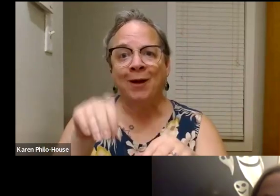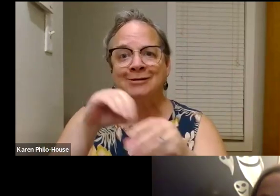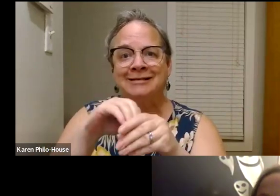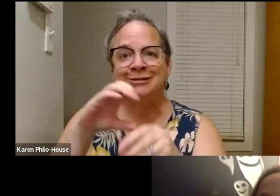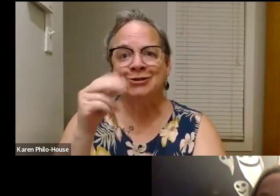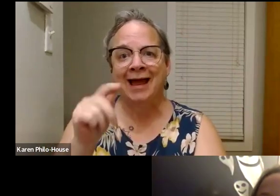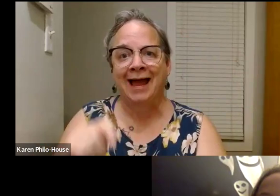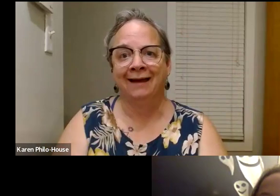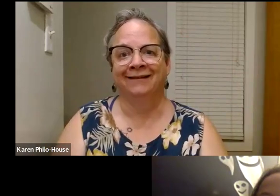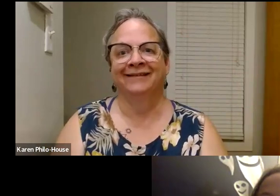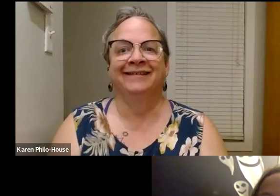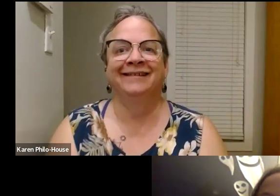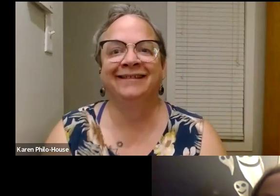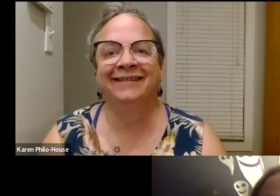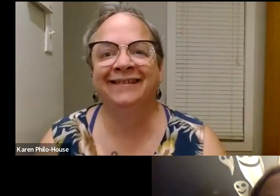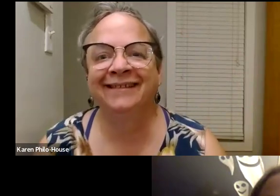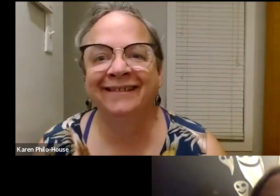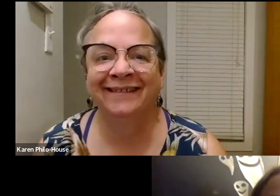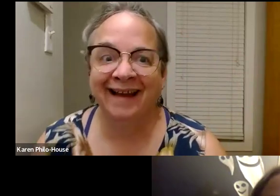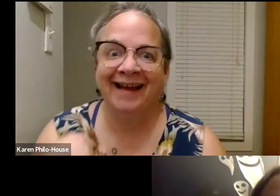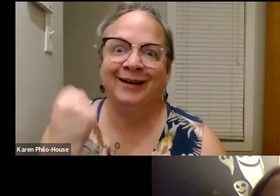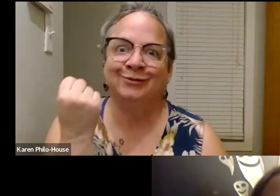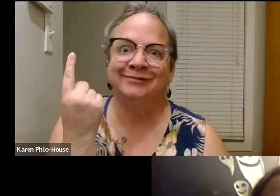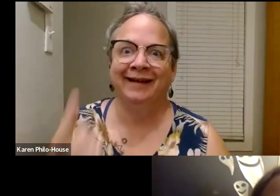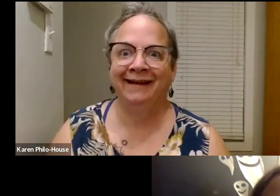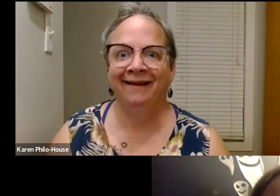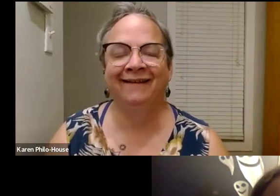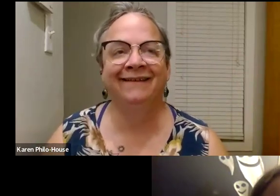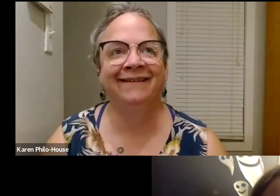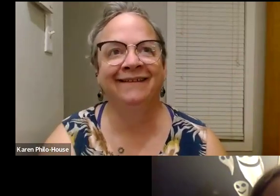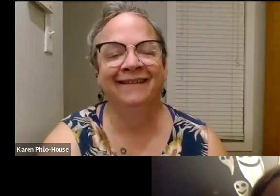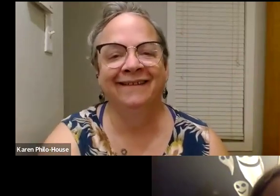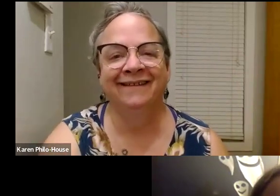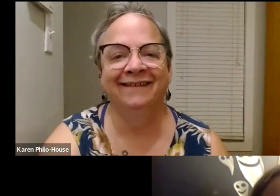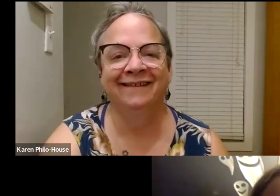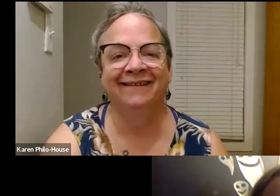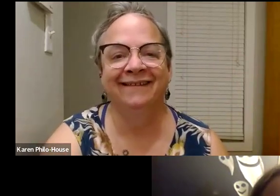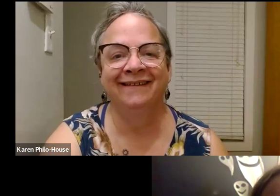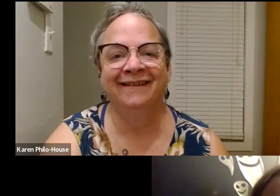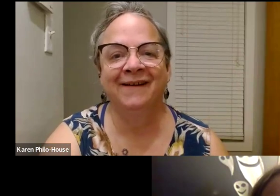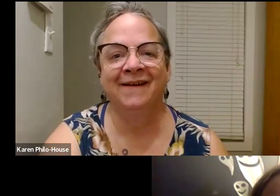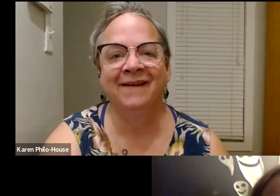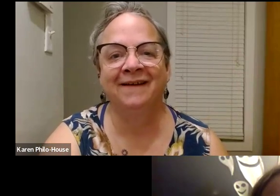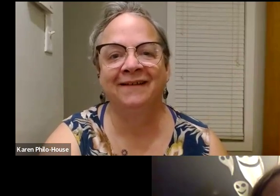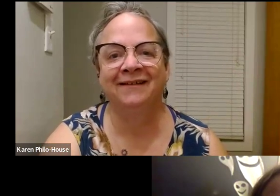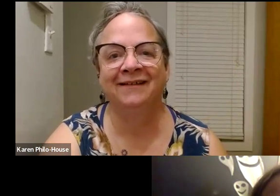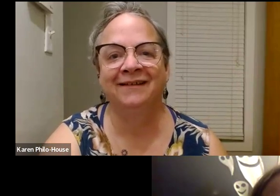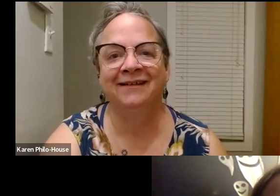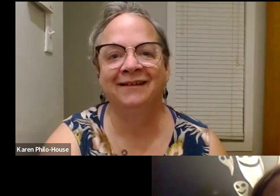up? If you're shy, you can always ask your question via the chat. I certainly understand the shyness